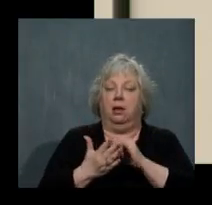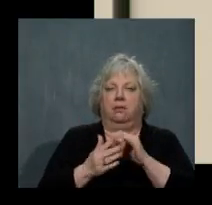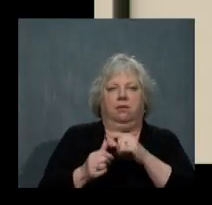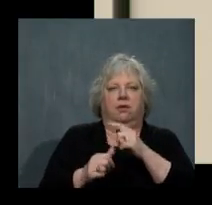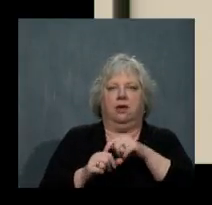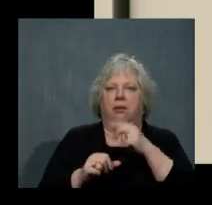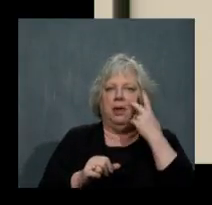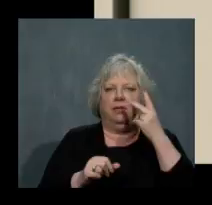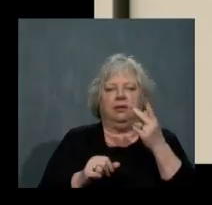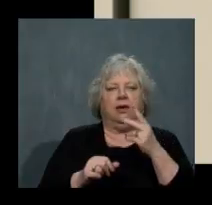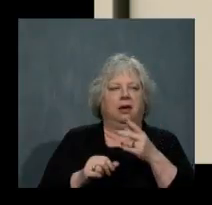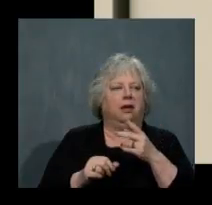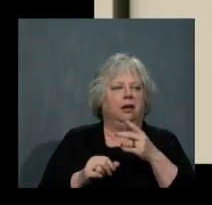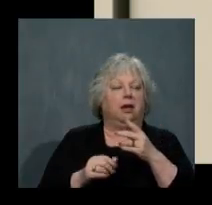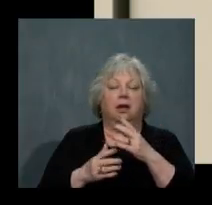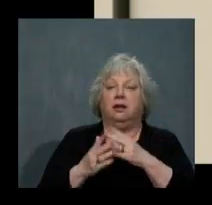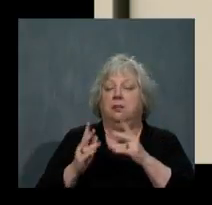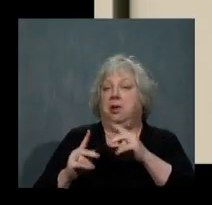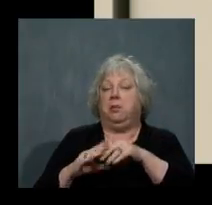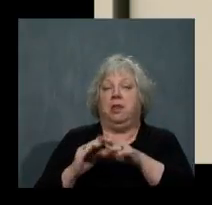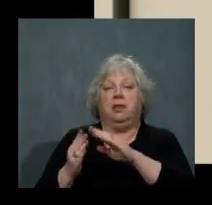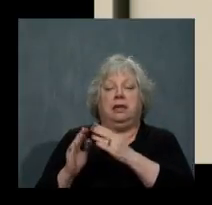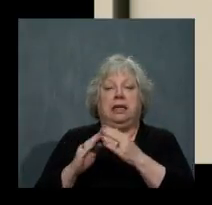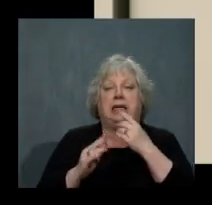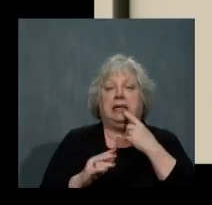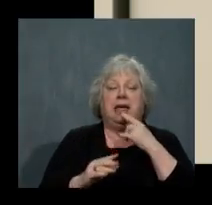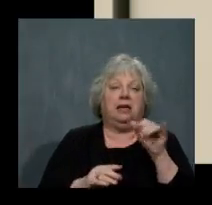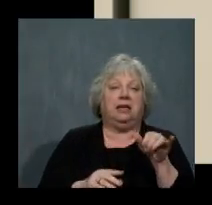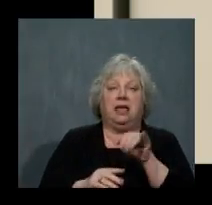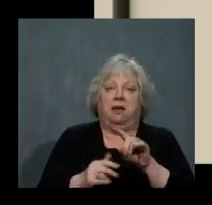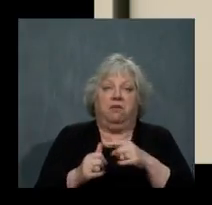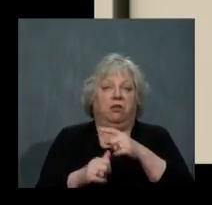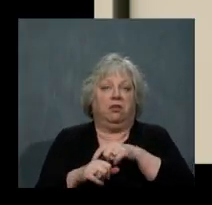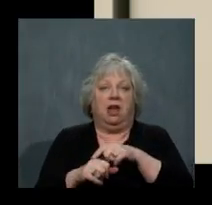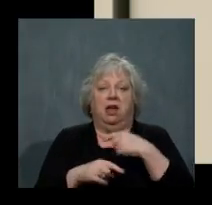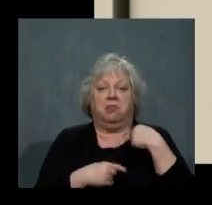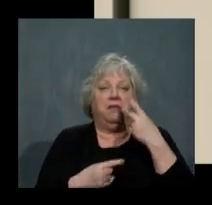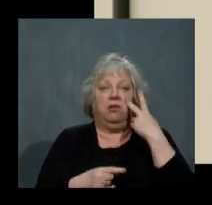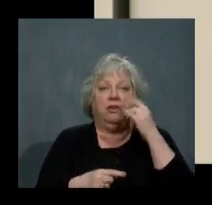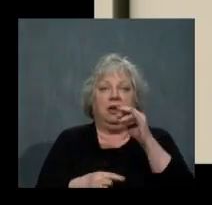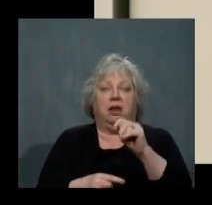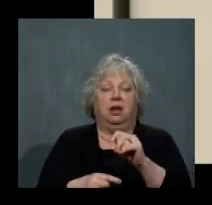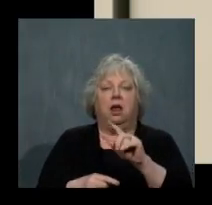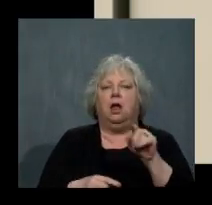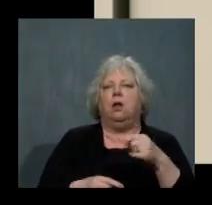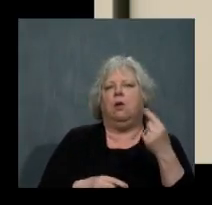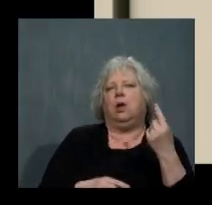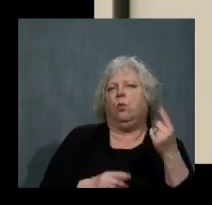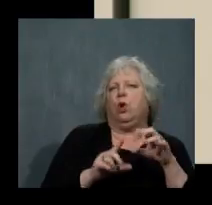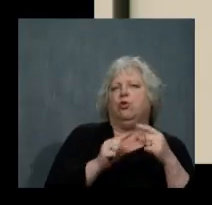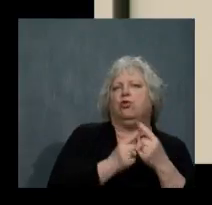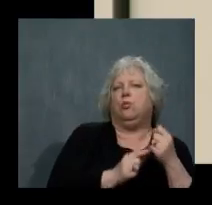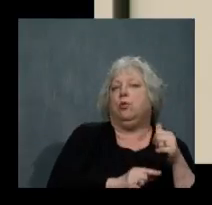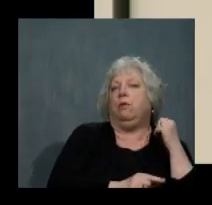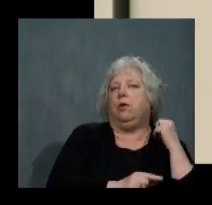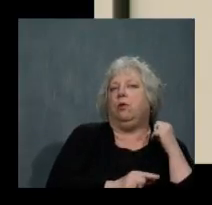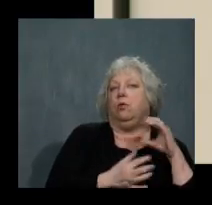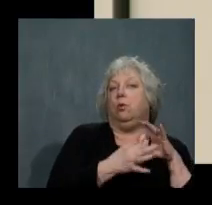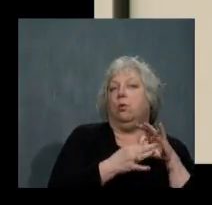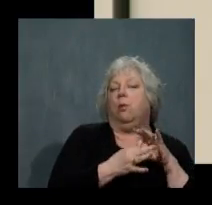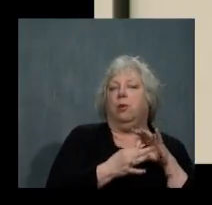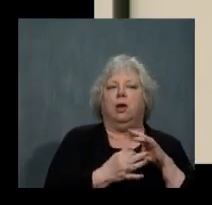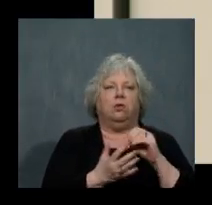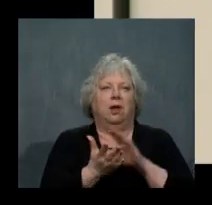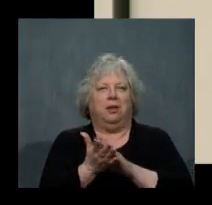seen it. Some in the city said it was the first time they've ever seen it. And we only had one entity refuse to cooperate. And so I